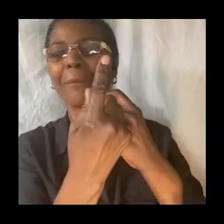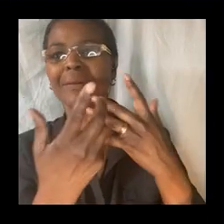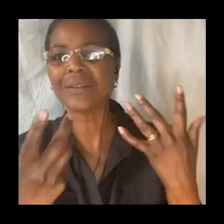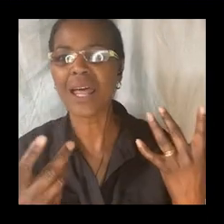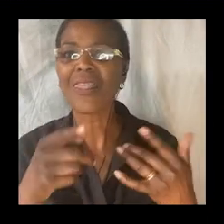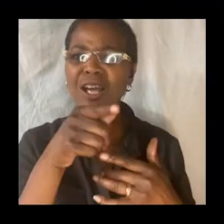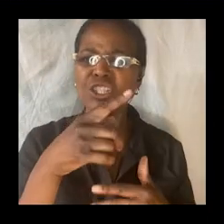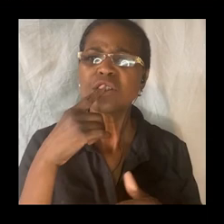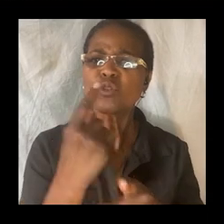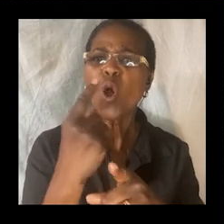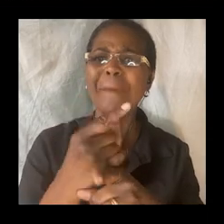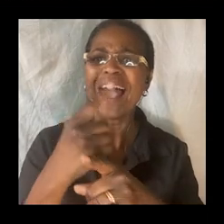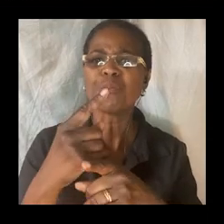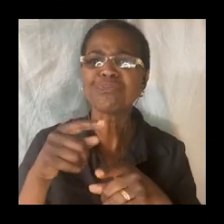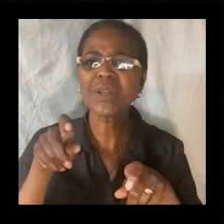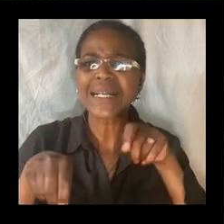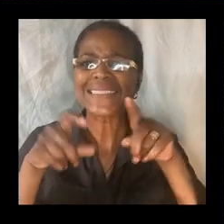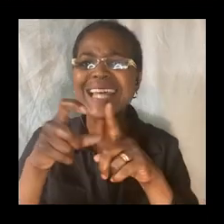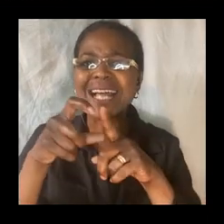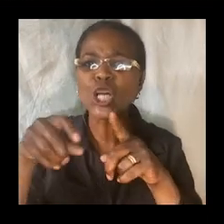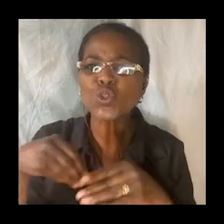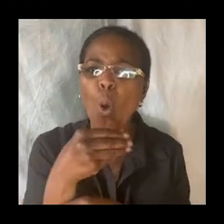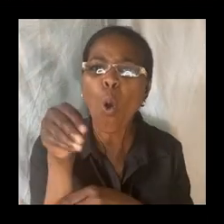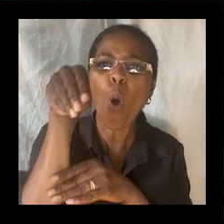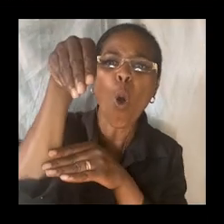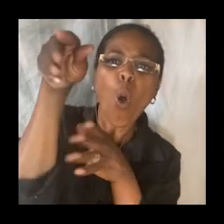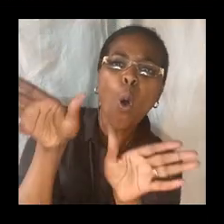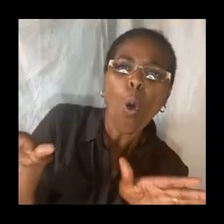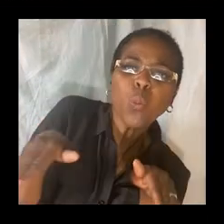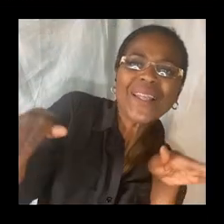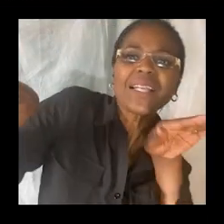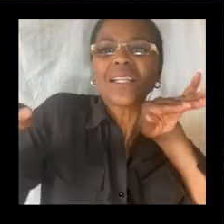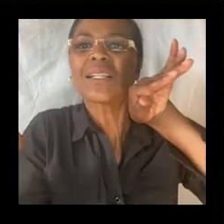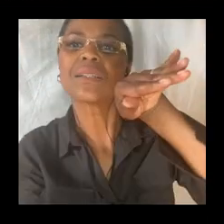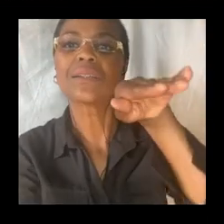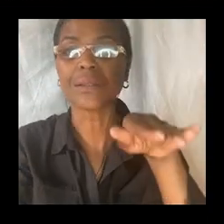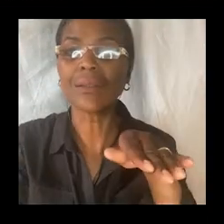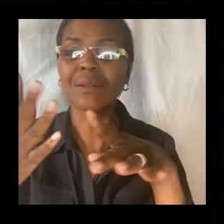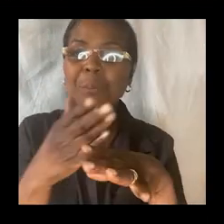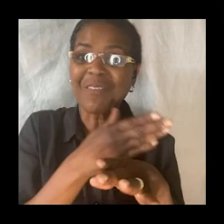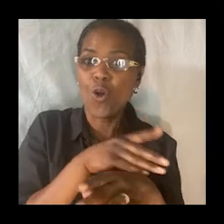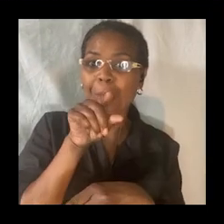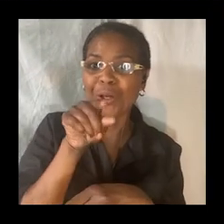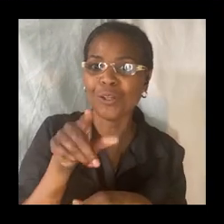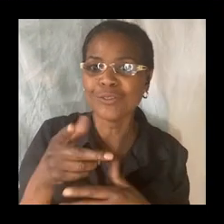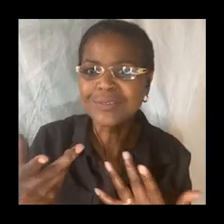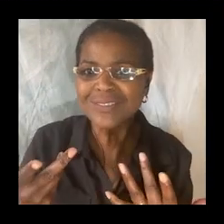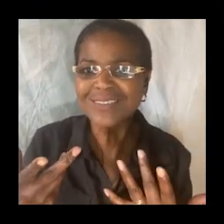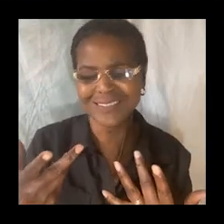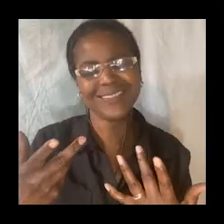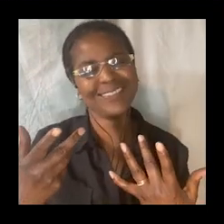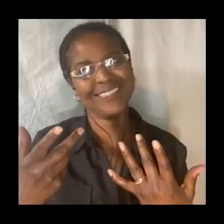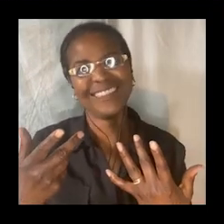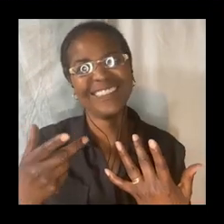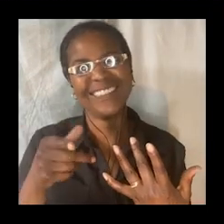And then when she starts to talk about the Archaeopteryx, which is, you know, the ancient dinosaur, the precursor of birds,